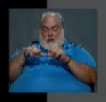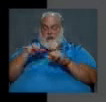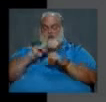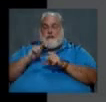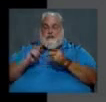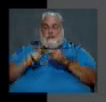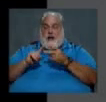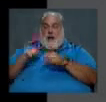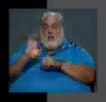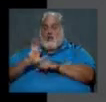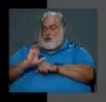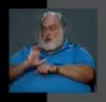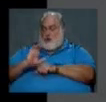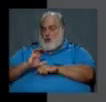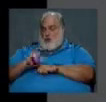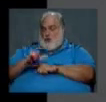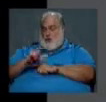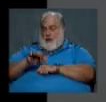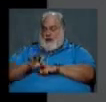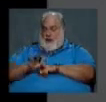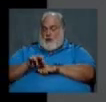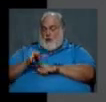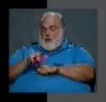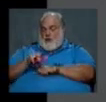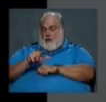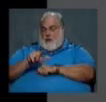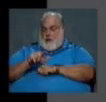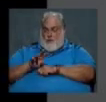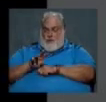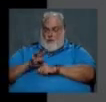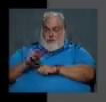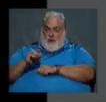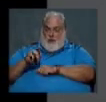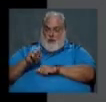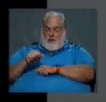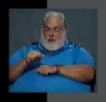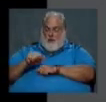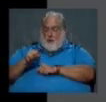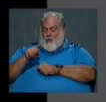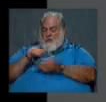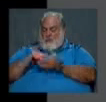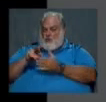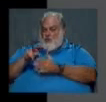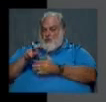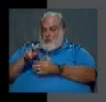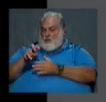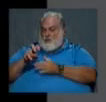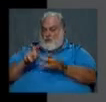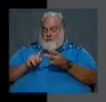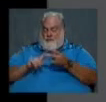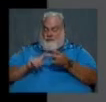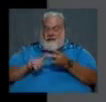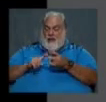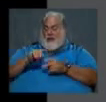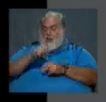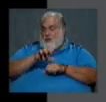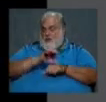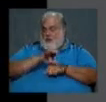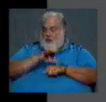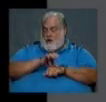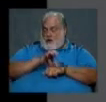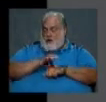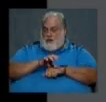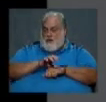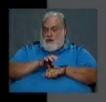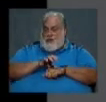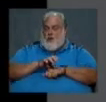at 2924 Ware, that's approximately 1,200 feet, and a church located at 7201 West 32nd, again